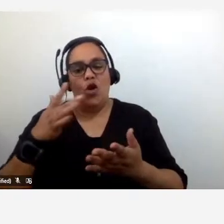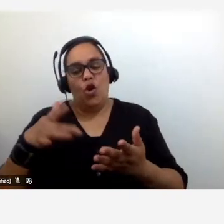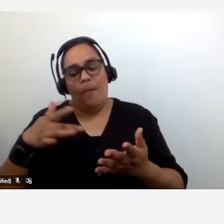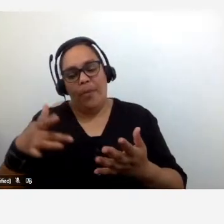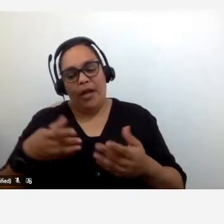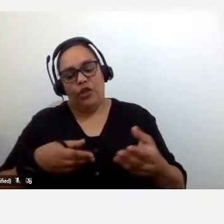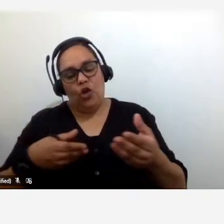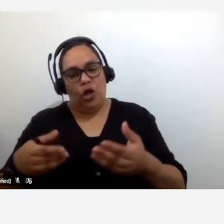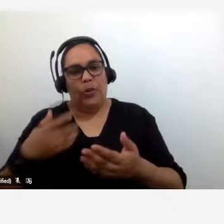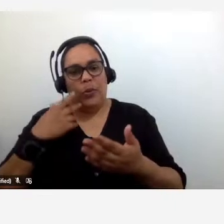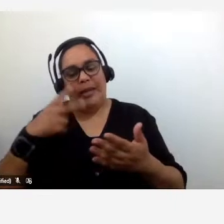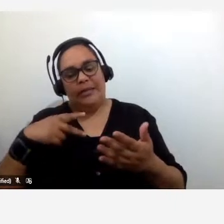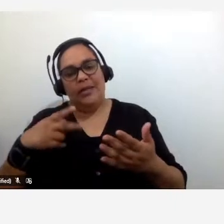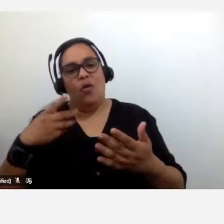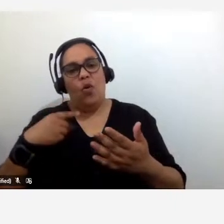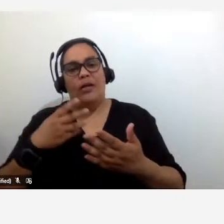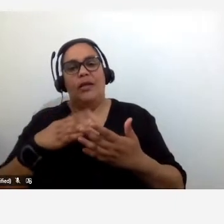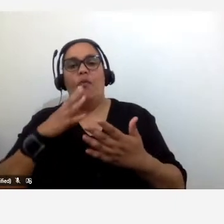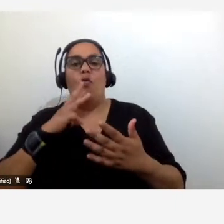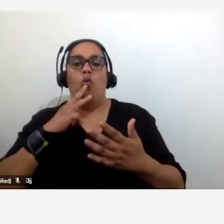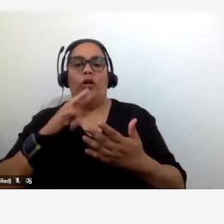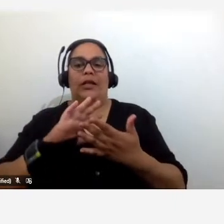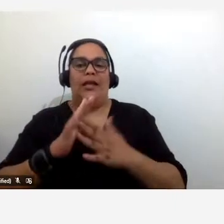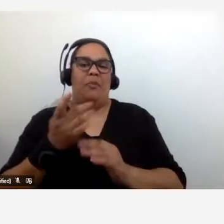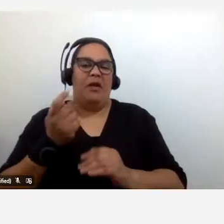the document that there was some water damage.